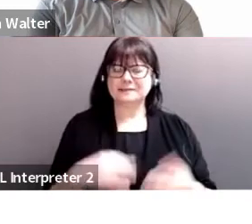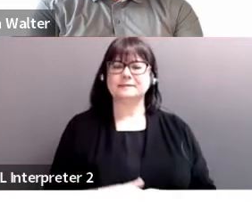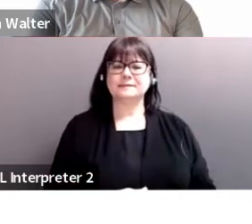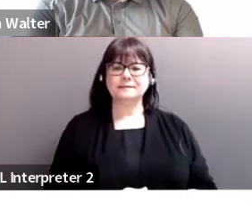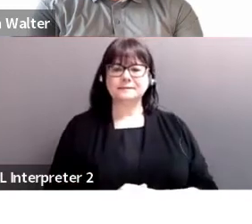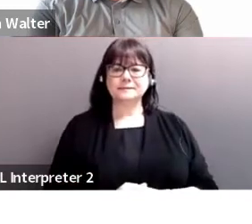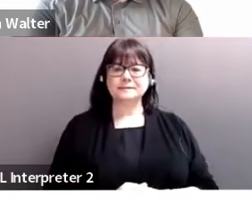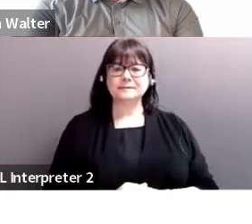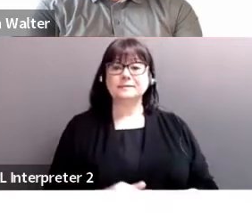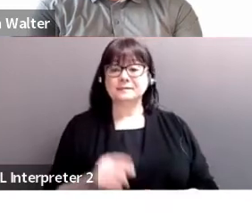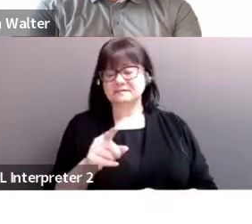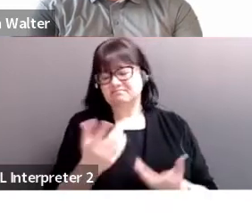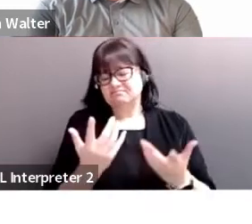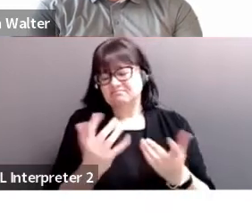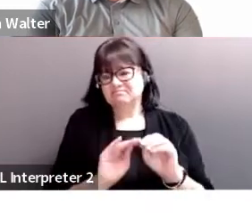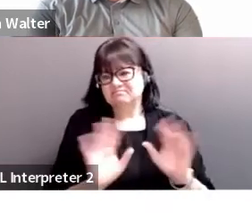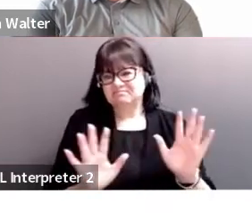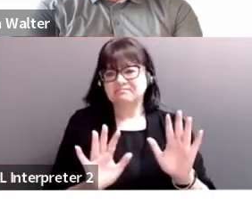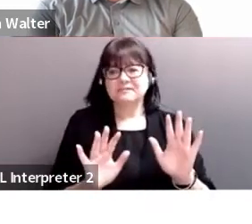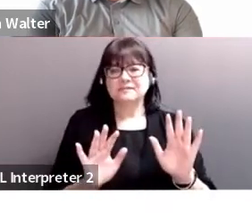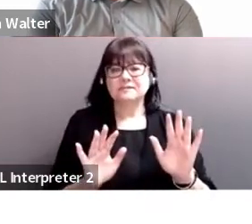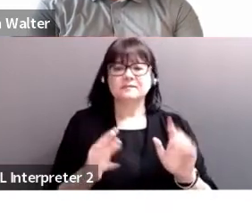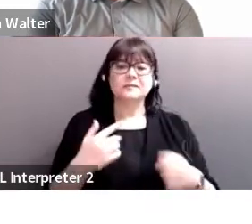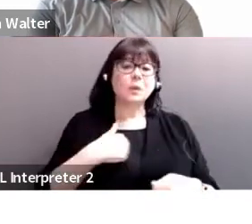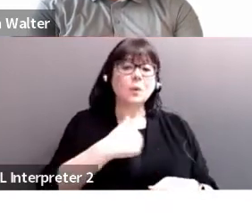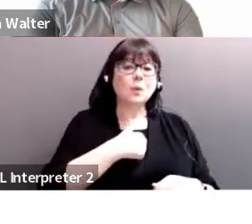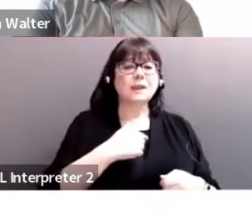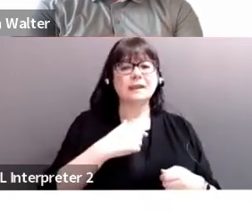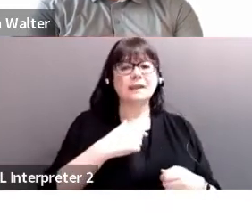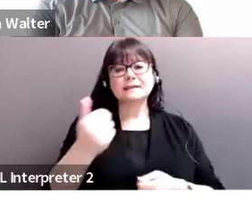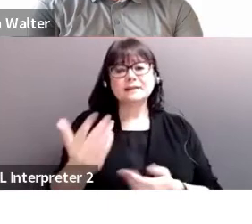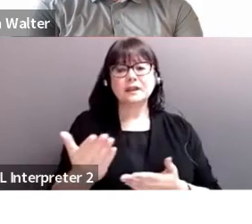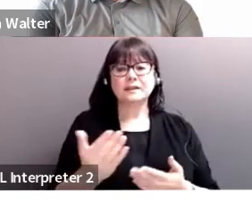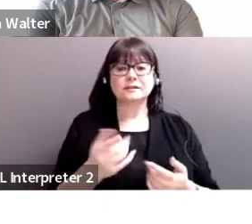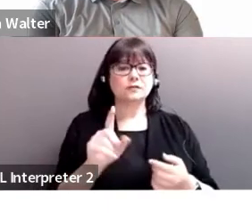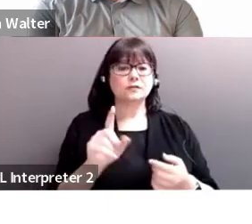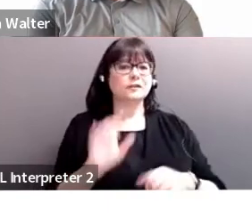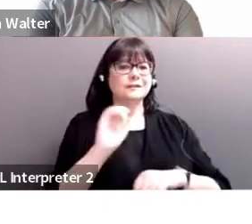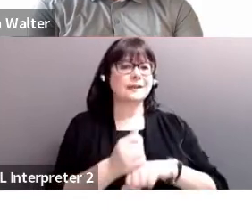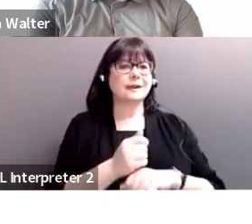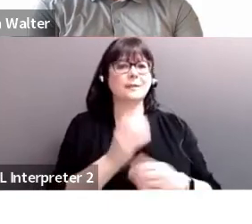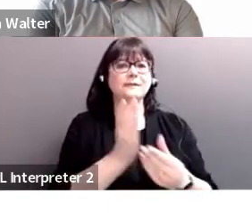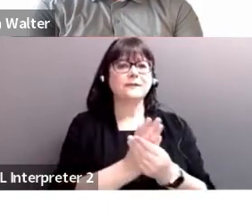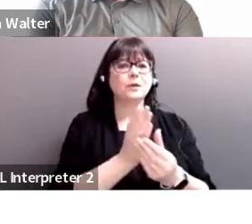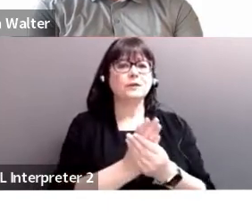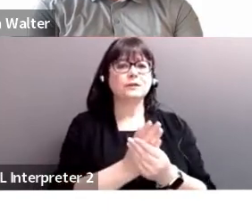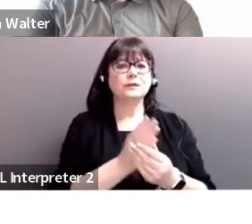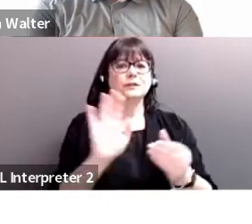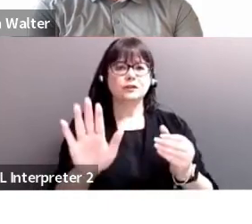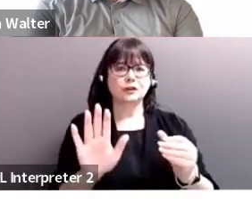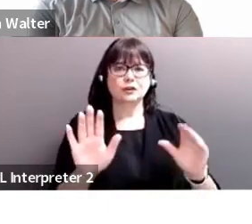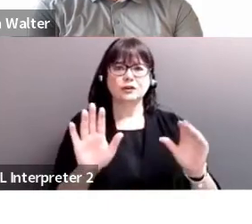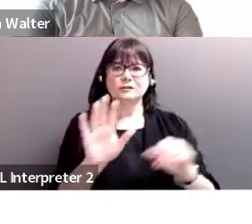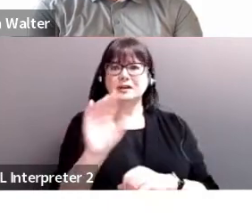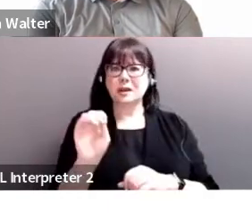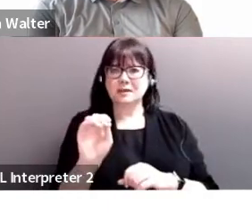say this because there are some good ways to go about it, right? I usually say make a centralized document or folder in your company that's basically,